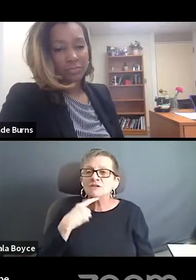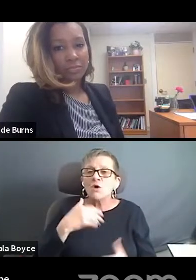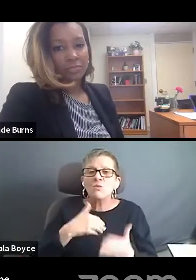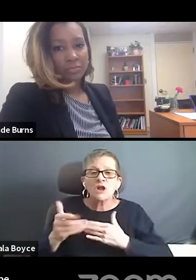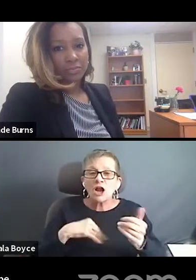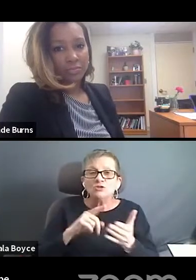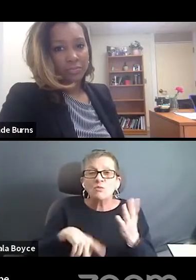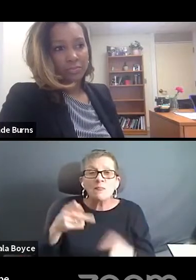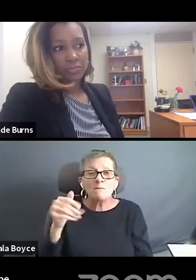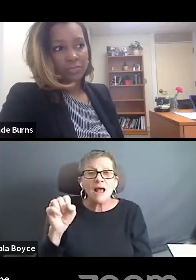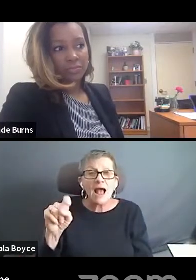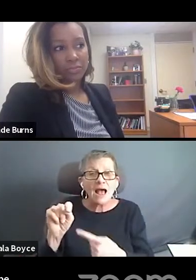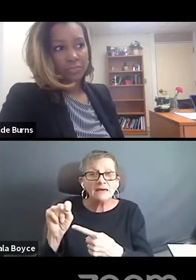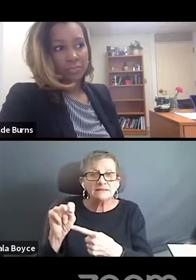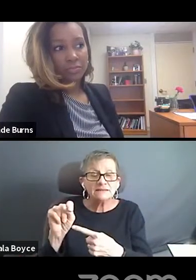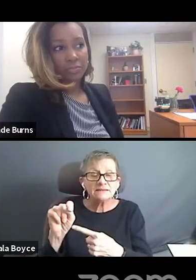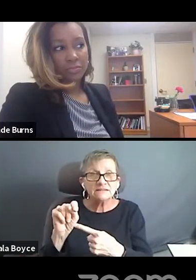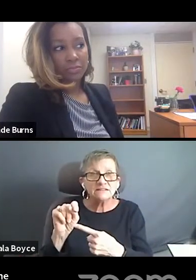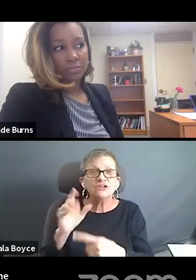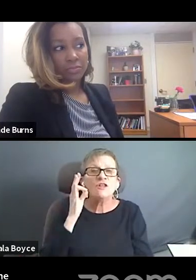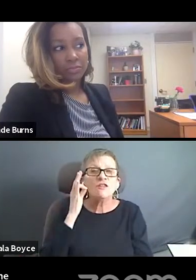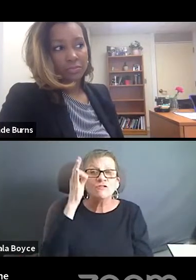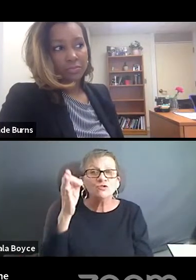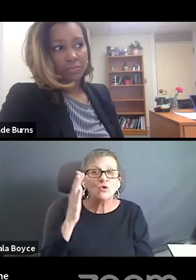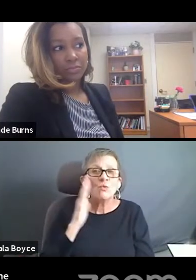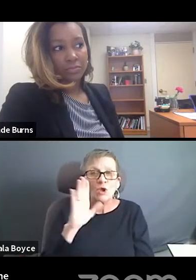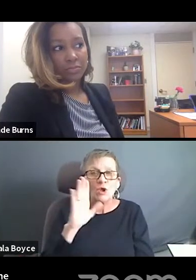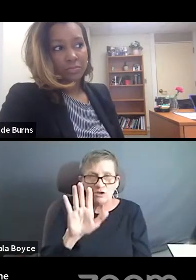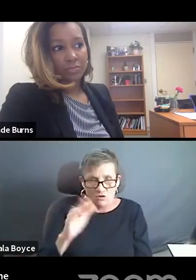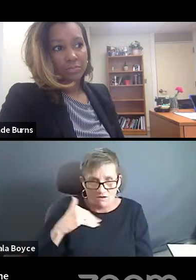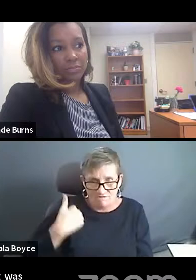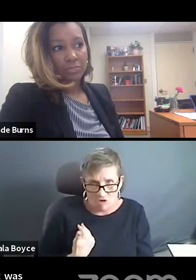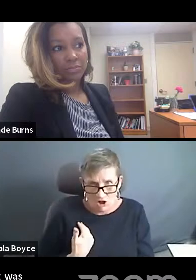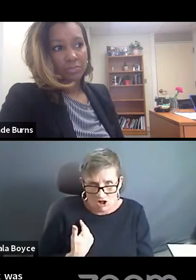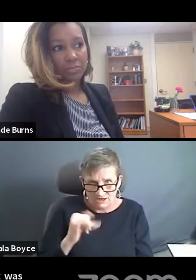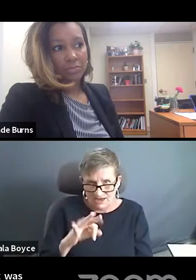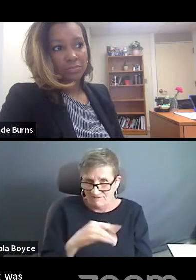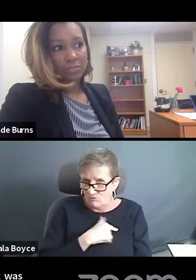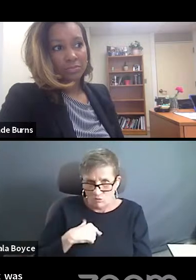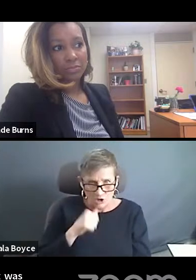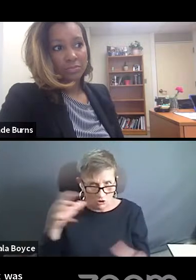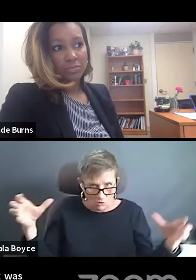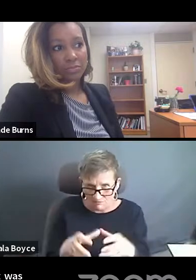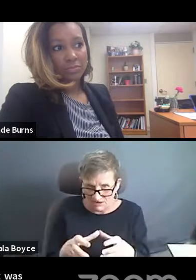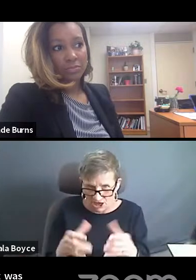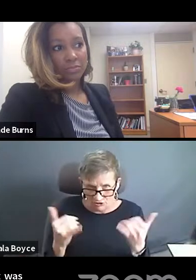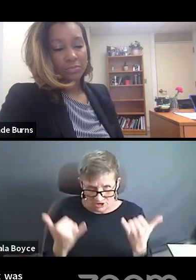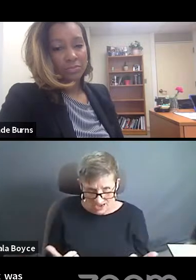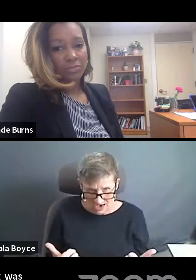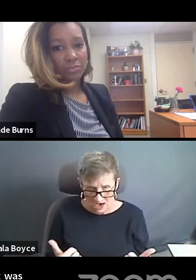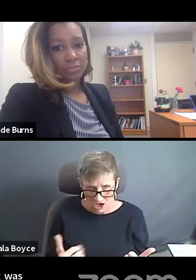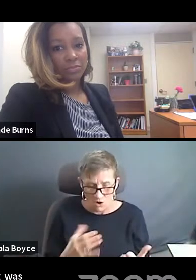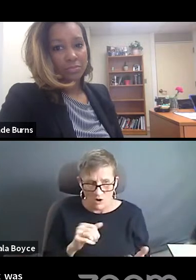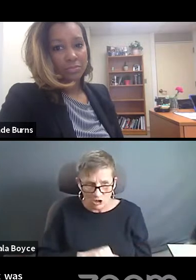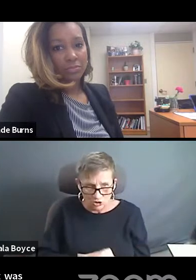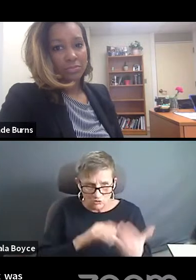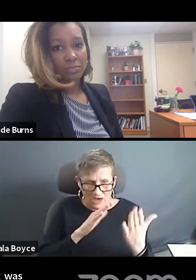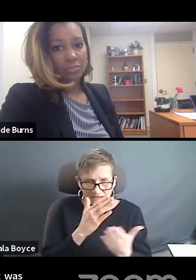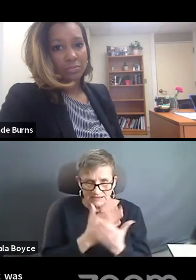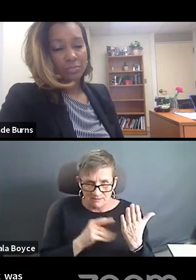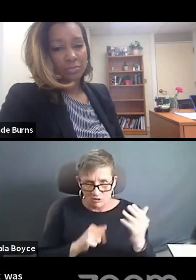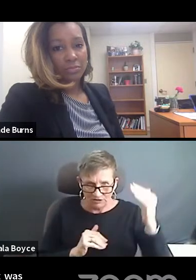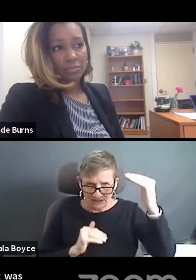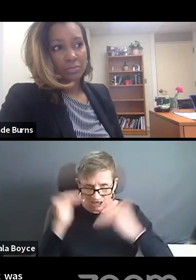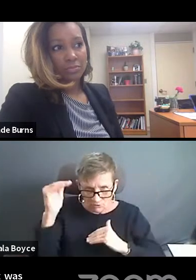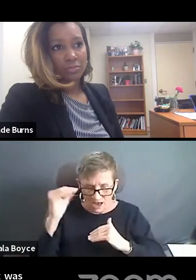past was, the future will be your fault. If we don't come together now to address some of these inequities and then figure